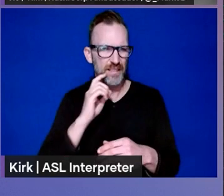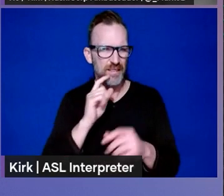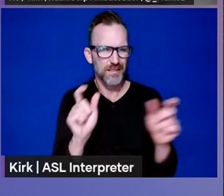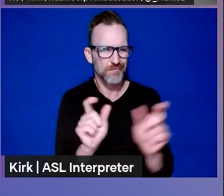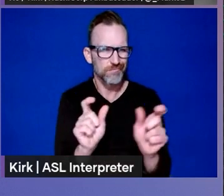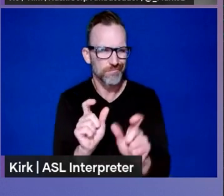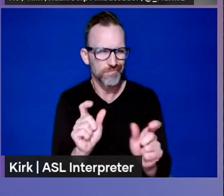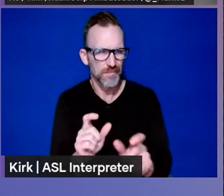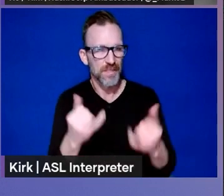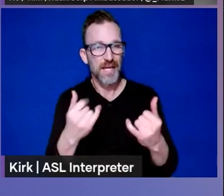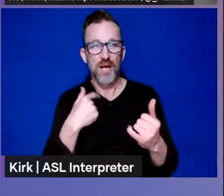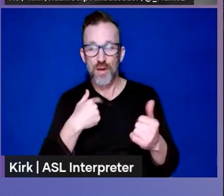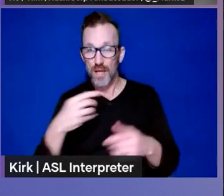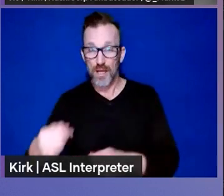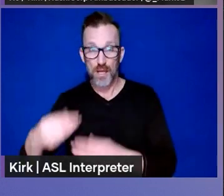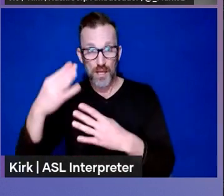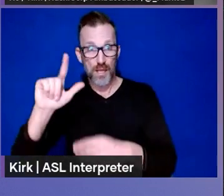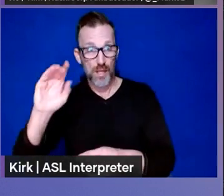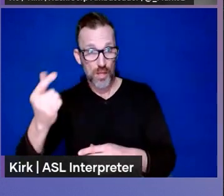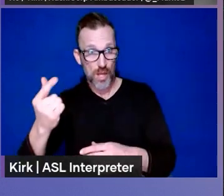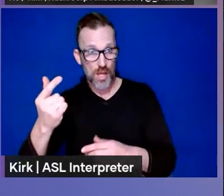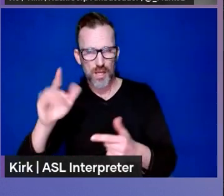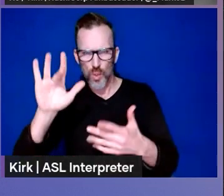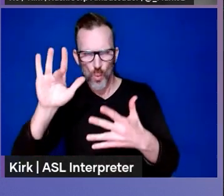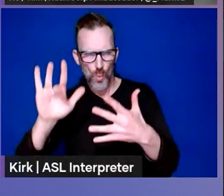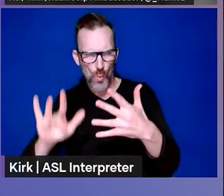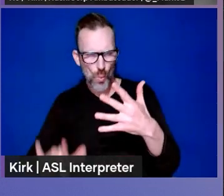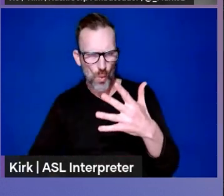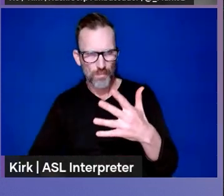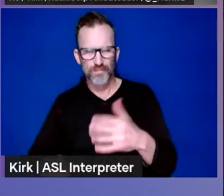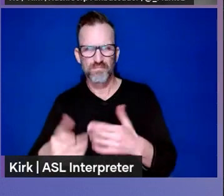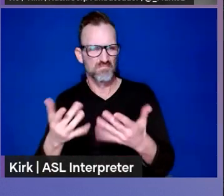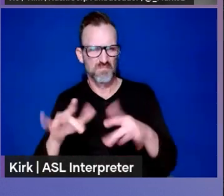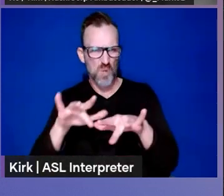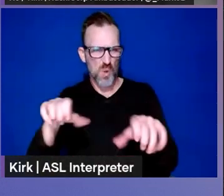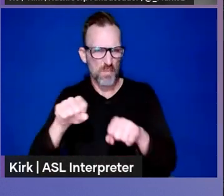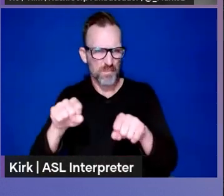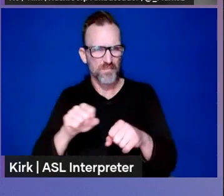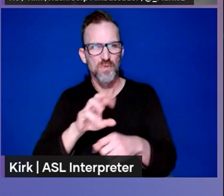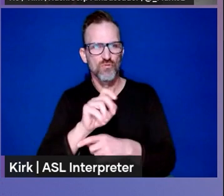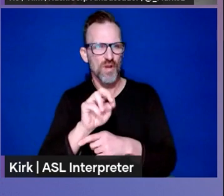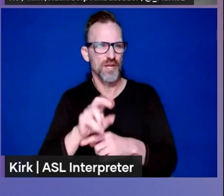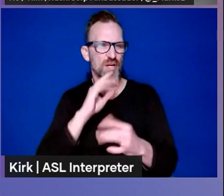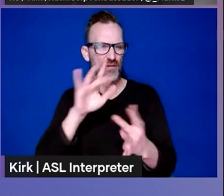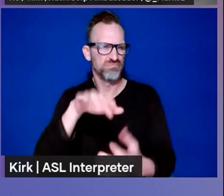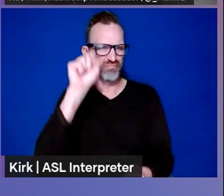is empty again. And moving here, you're going to see the runner disappears from the platform as well.